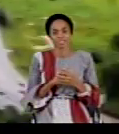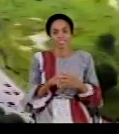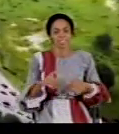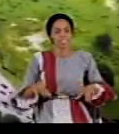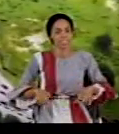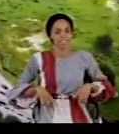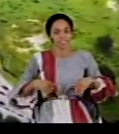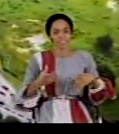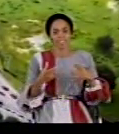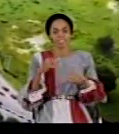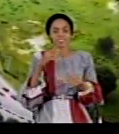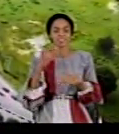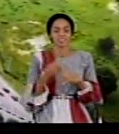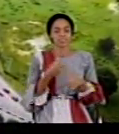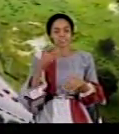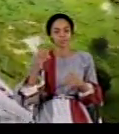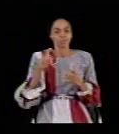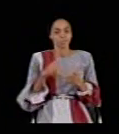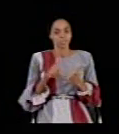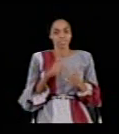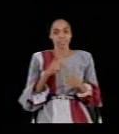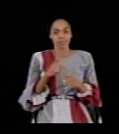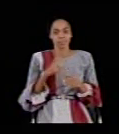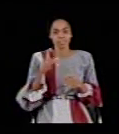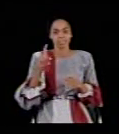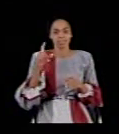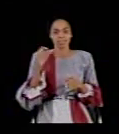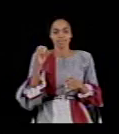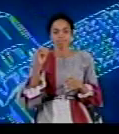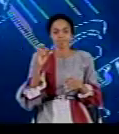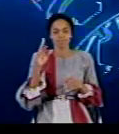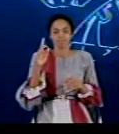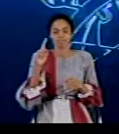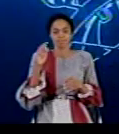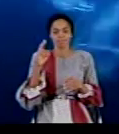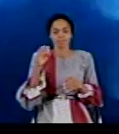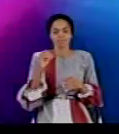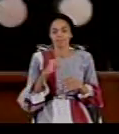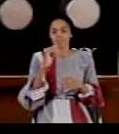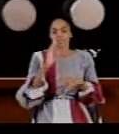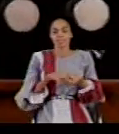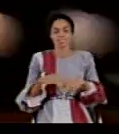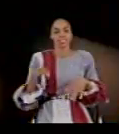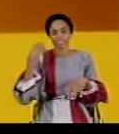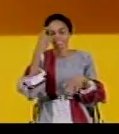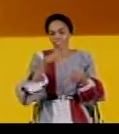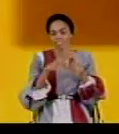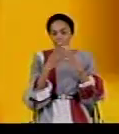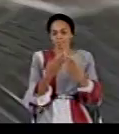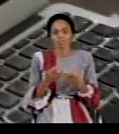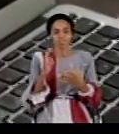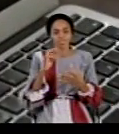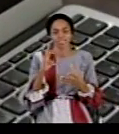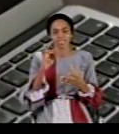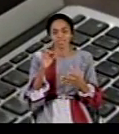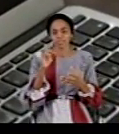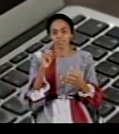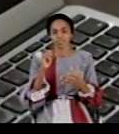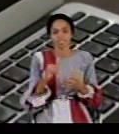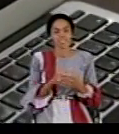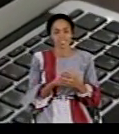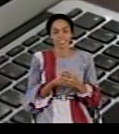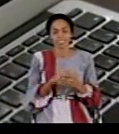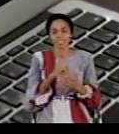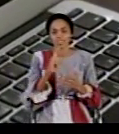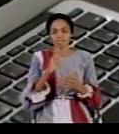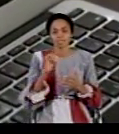Port Harcourt, River State. It will be live on Facebook, Twitter, satellite, radio, television, and Zoom with